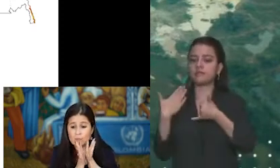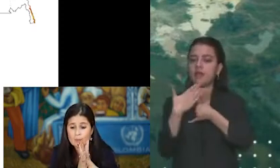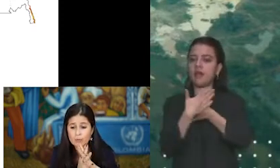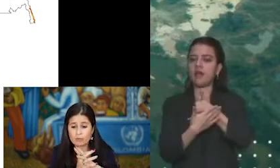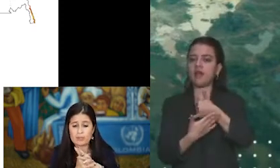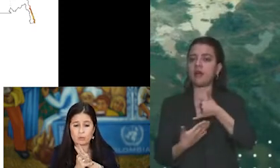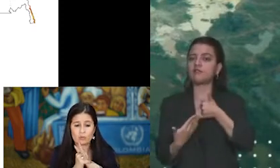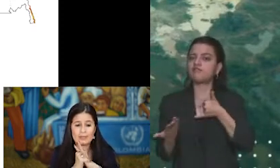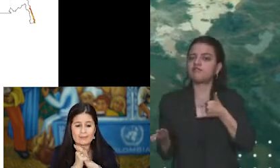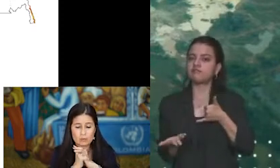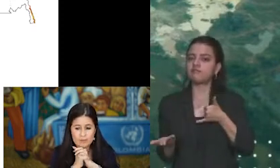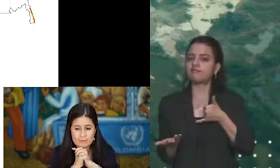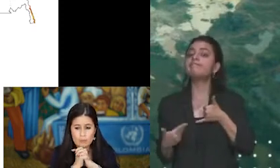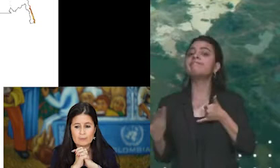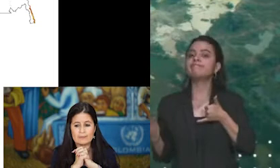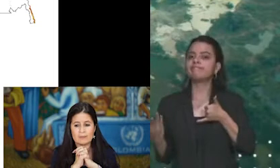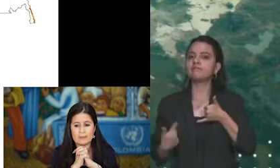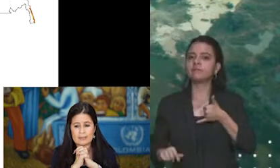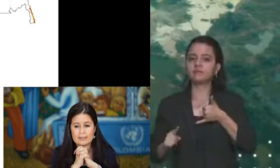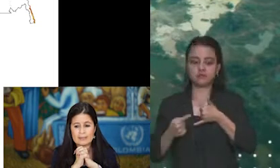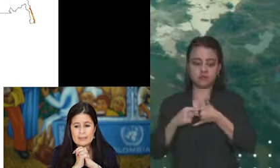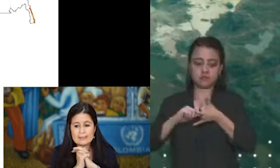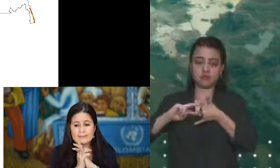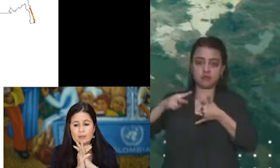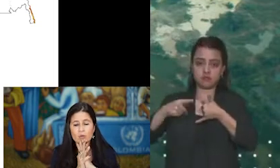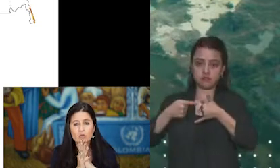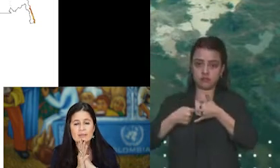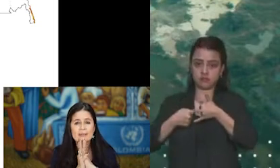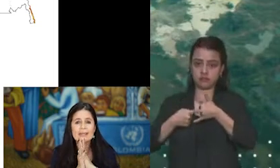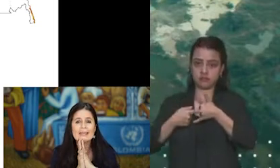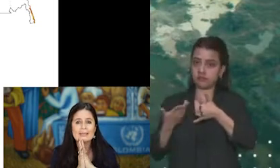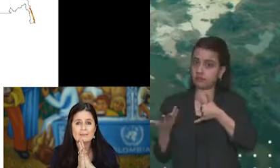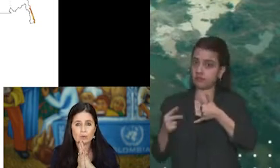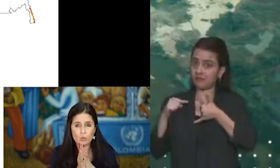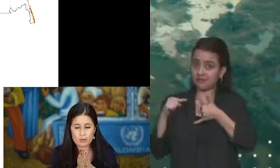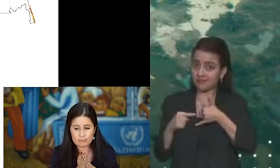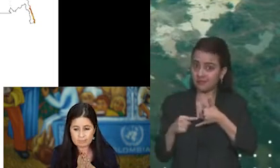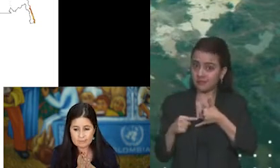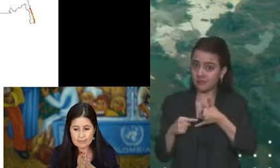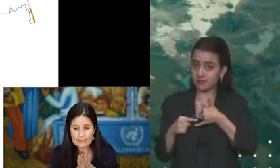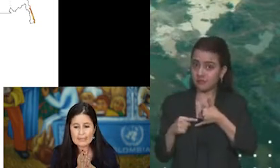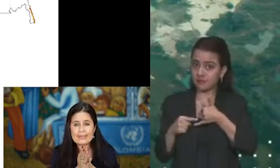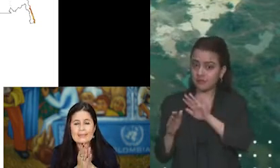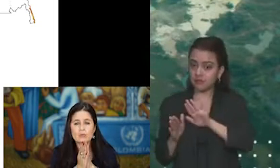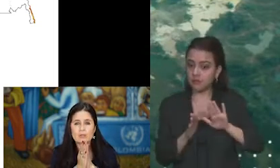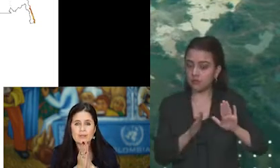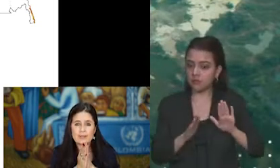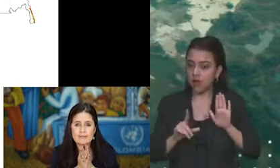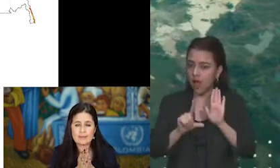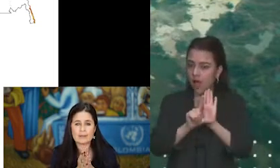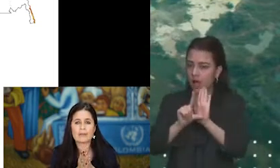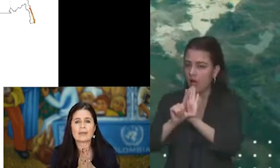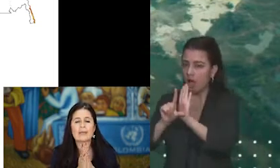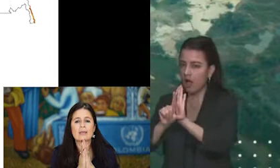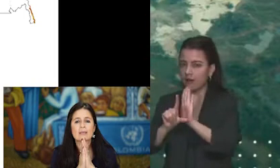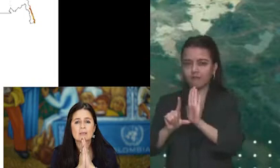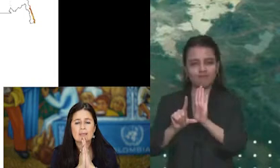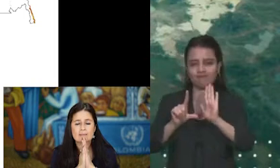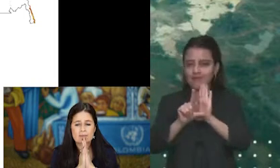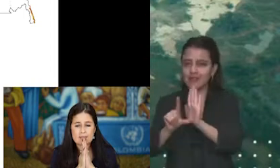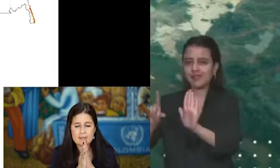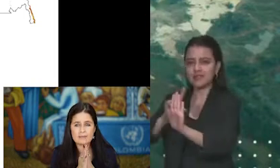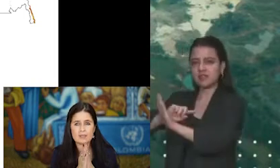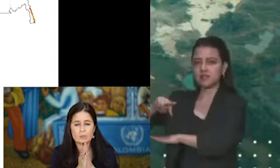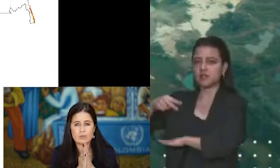the excluded zones are in the Act number 2. And this means that the evidence